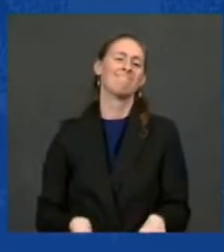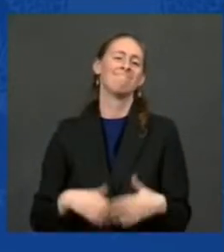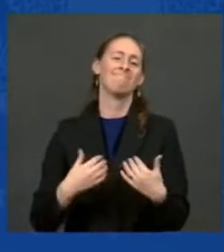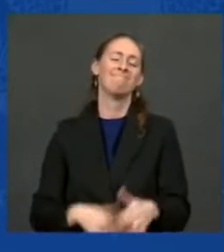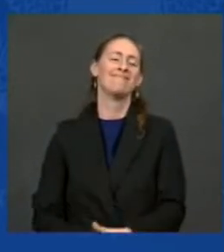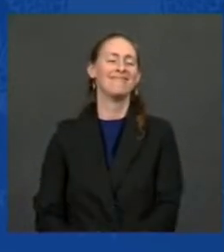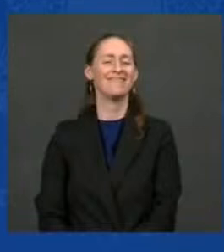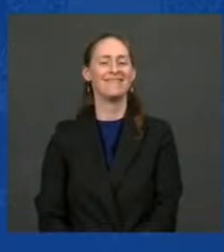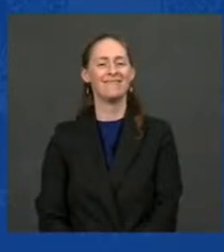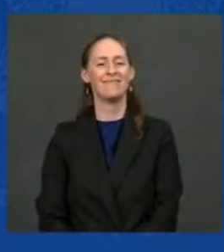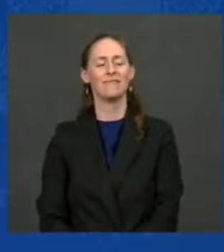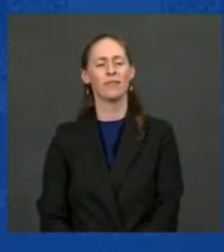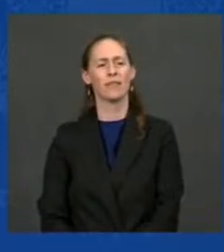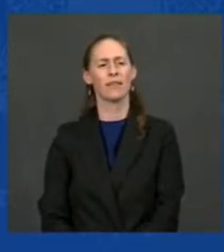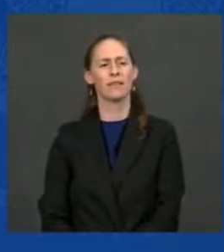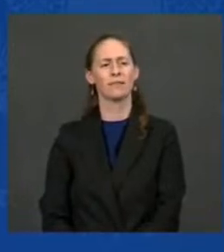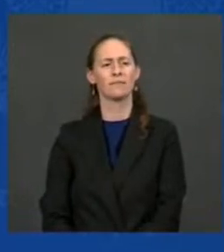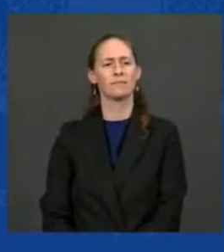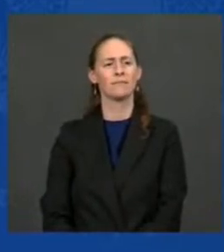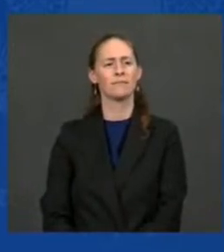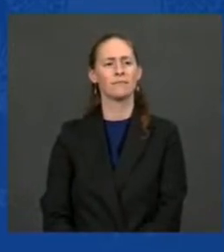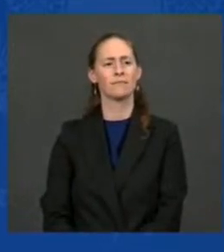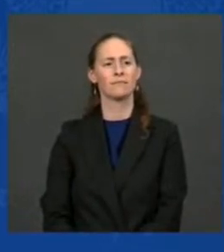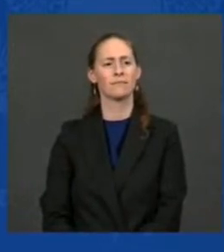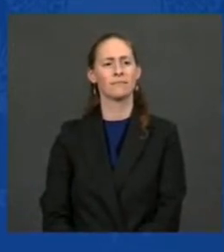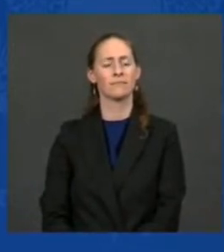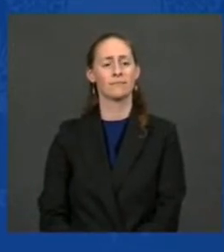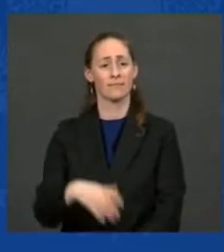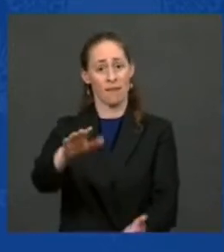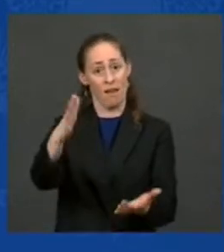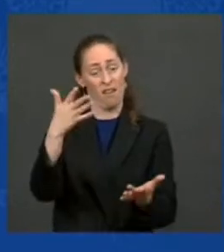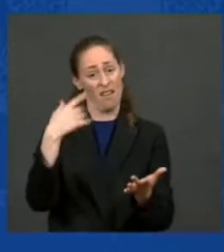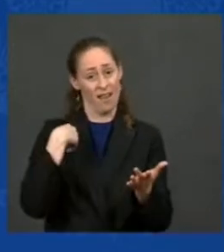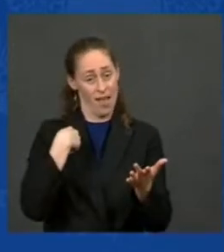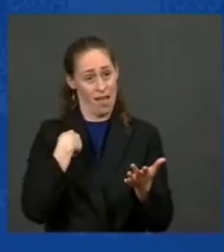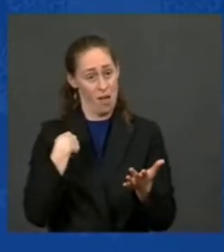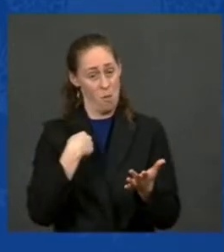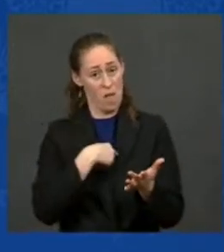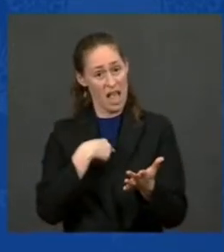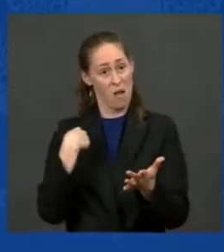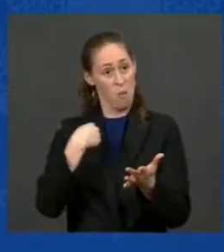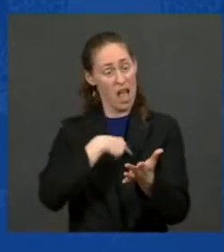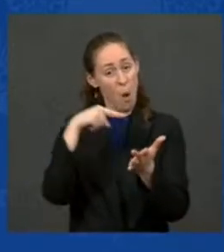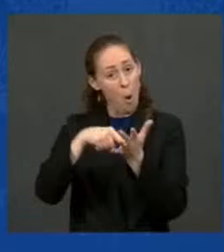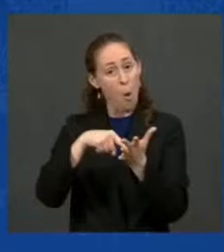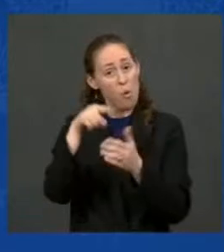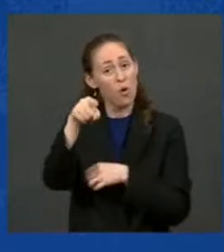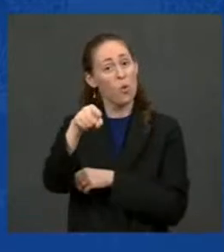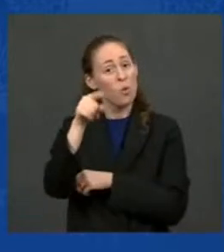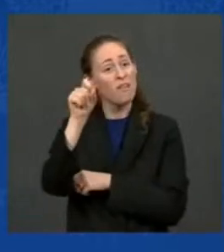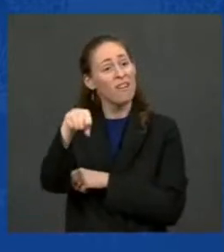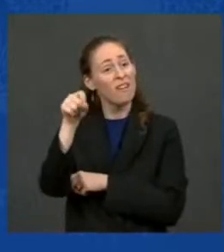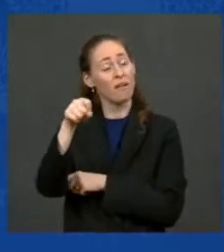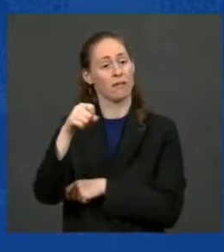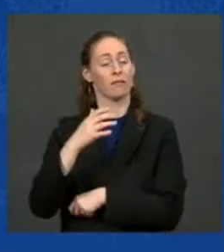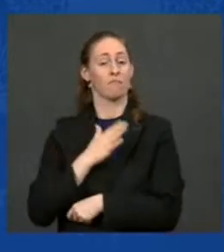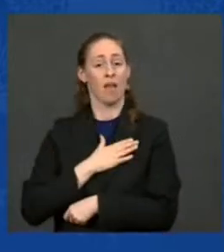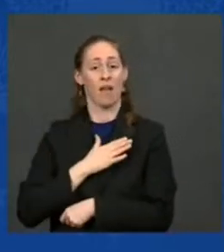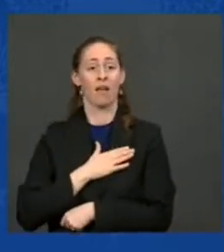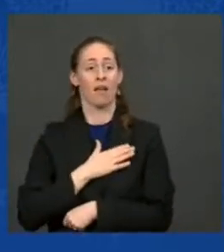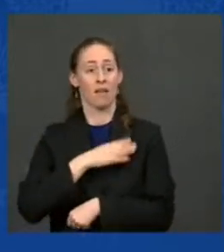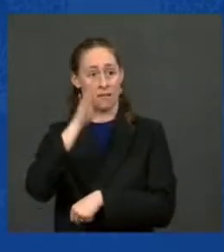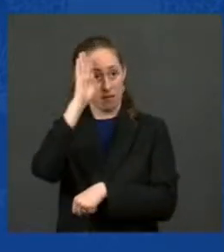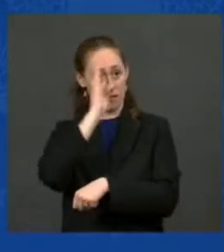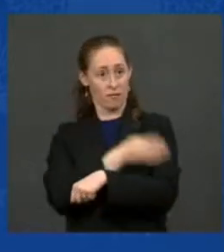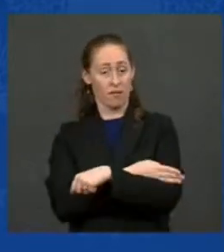much as Chris does to Rosa, but I owe a hell of a lot to her. My son was married, and he was in the